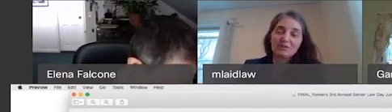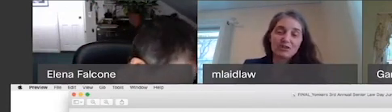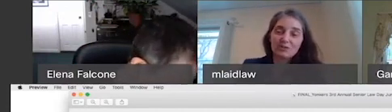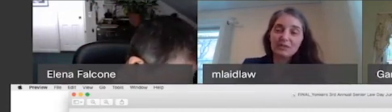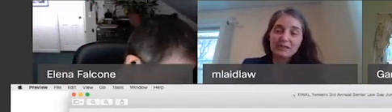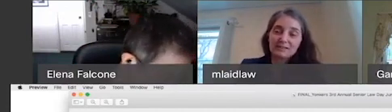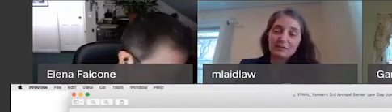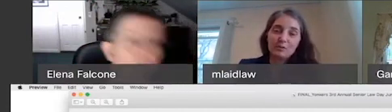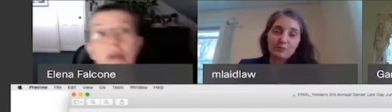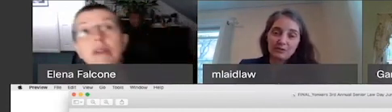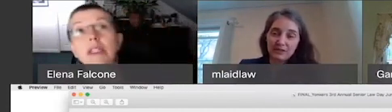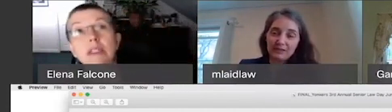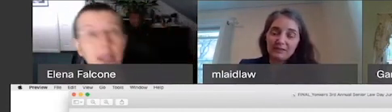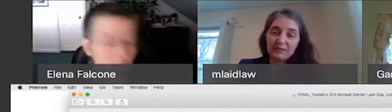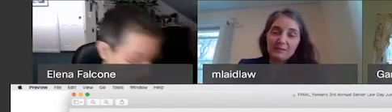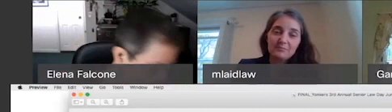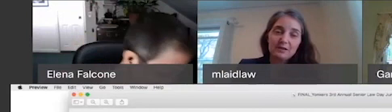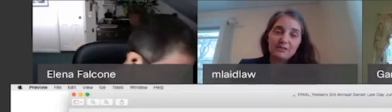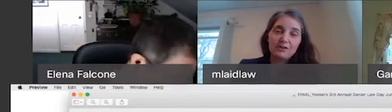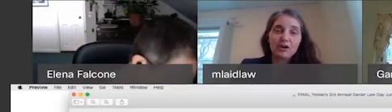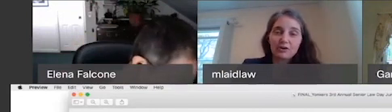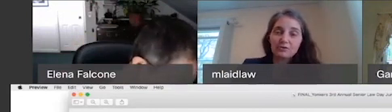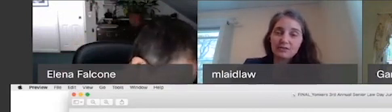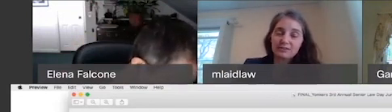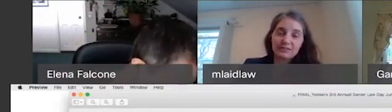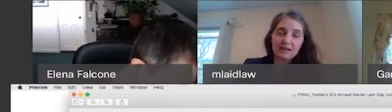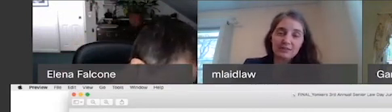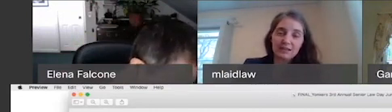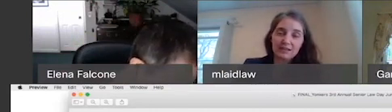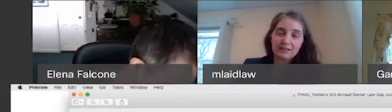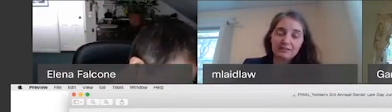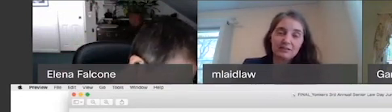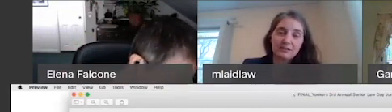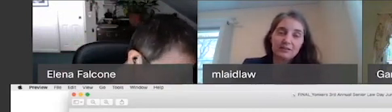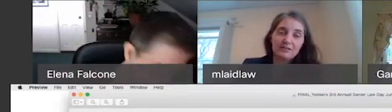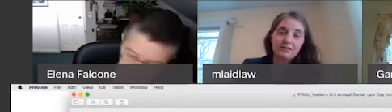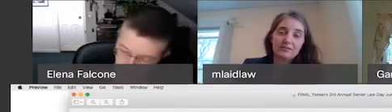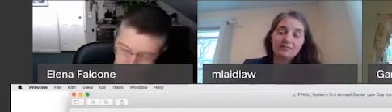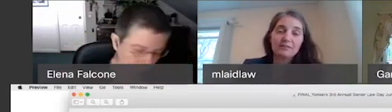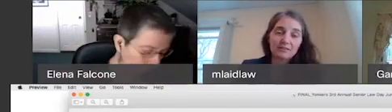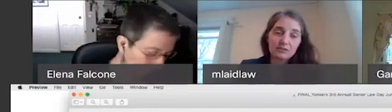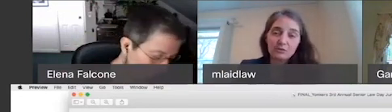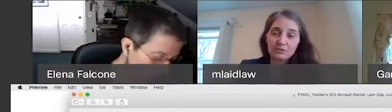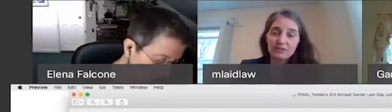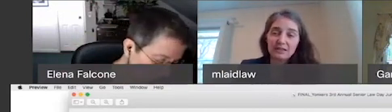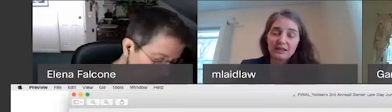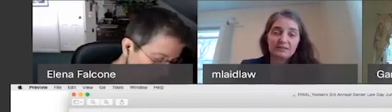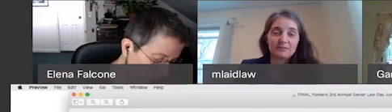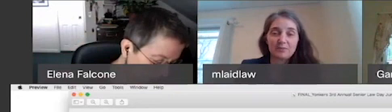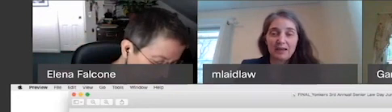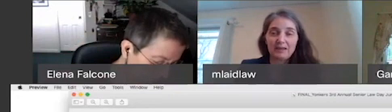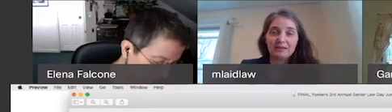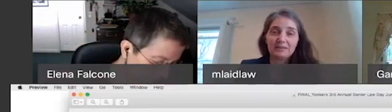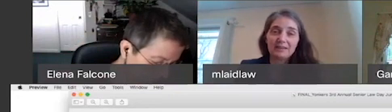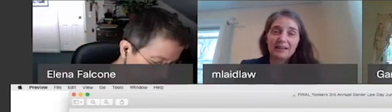not generally a cynical person, but the harder it is to navigate it, then the less New York State has to